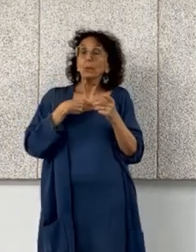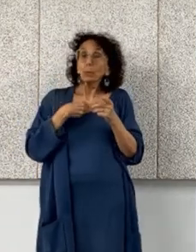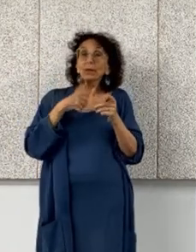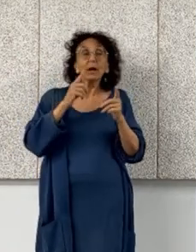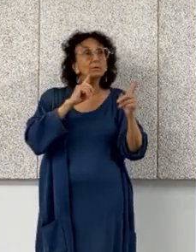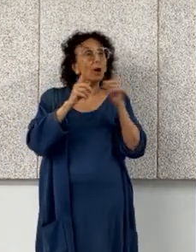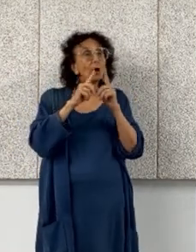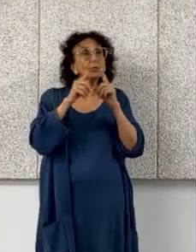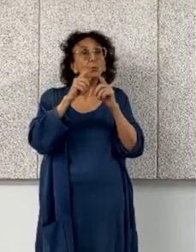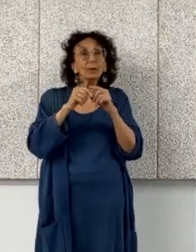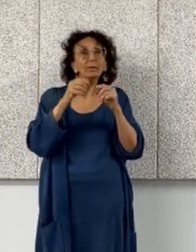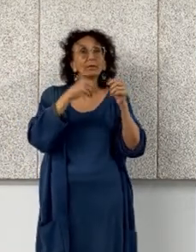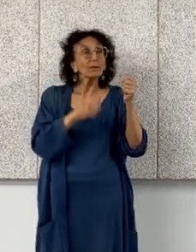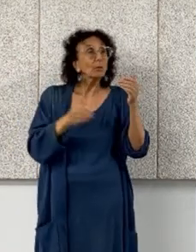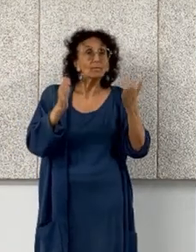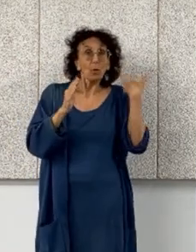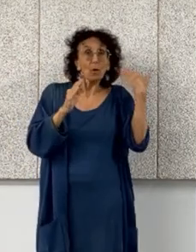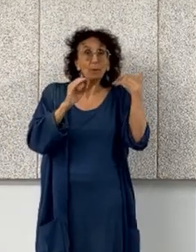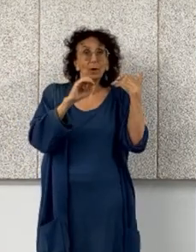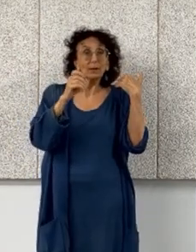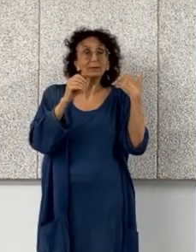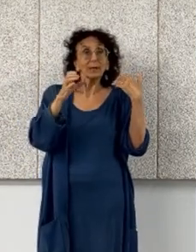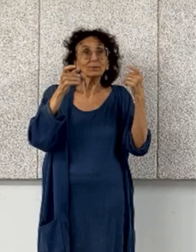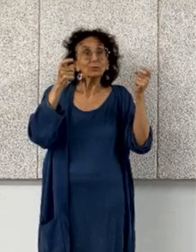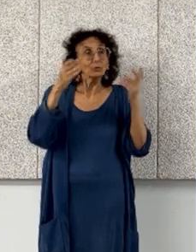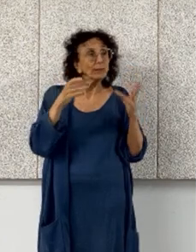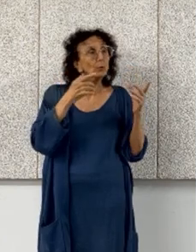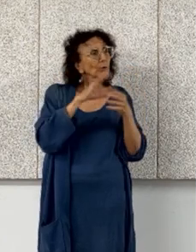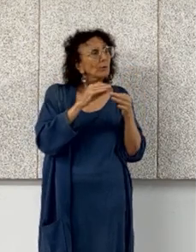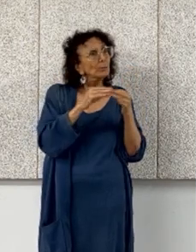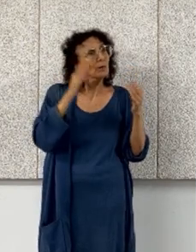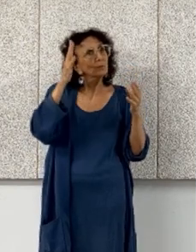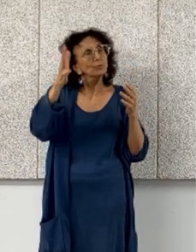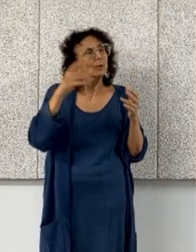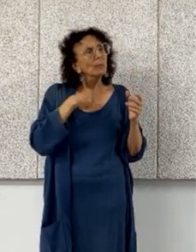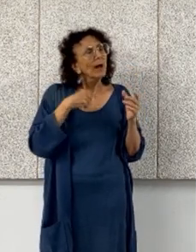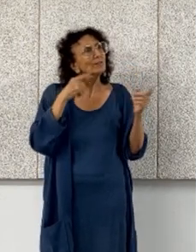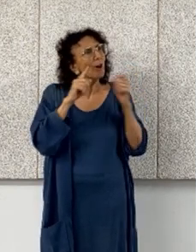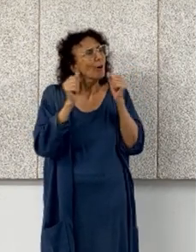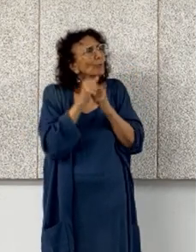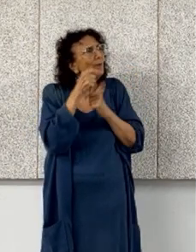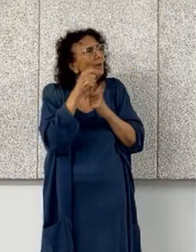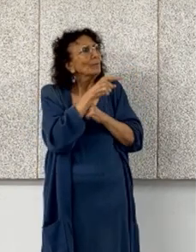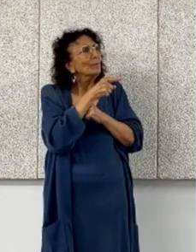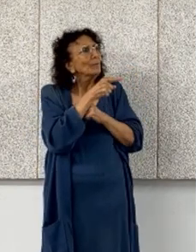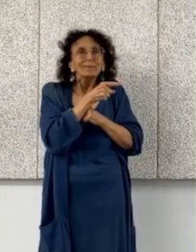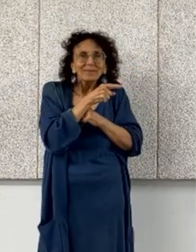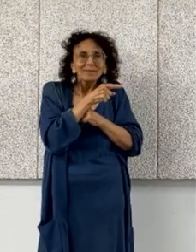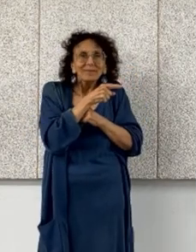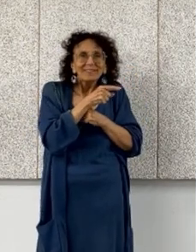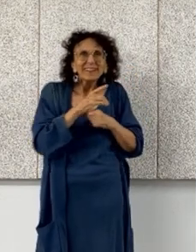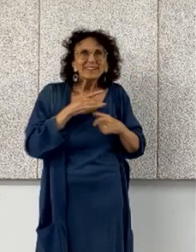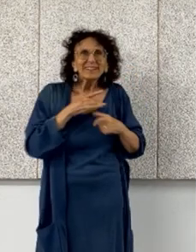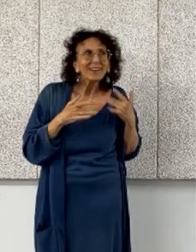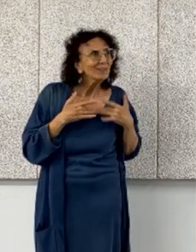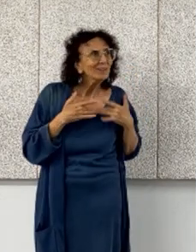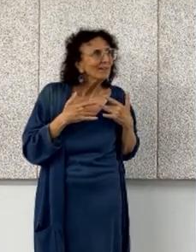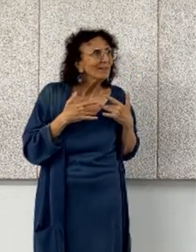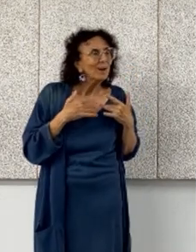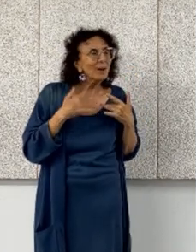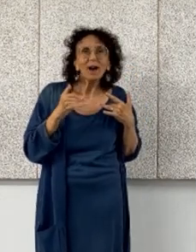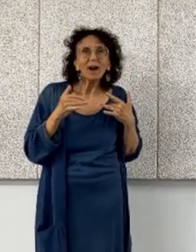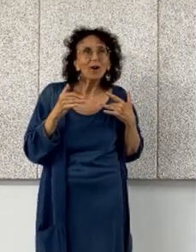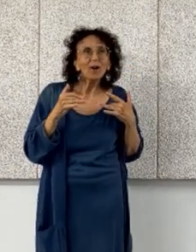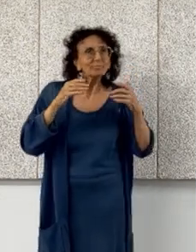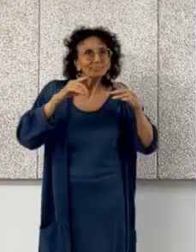my predecessor as we move forward, that there was just such a sense of excitement and energy about going